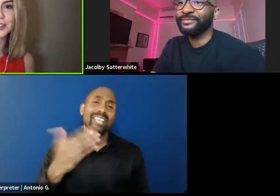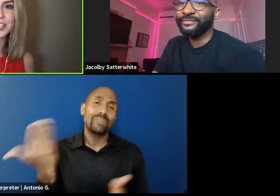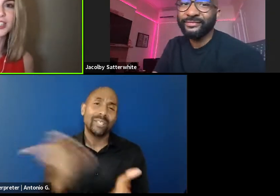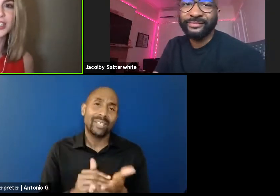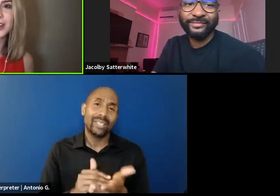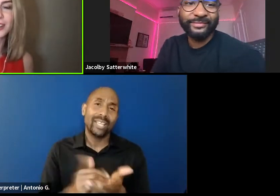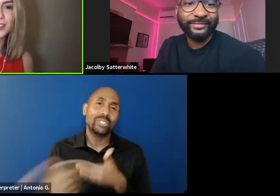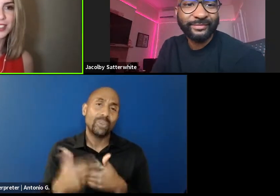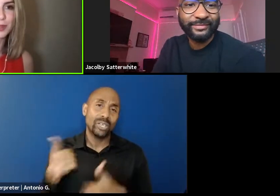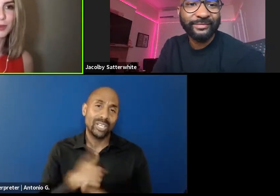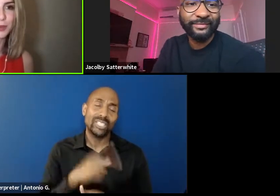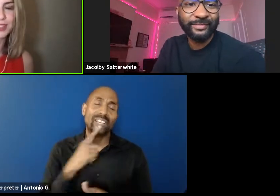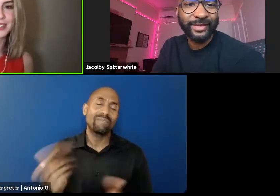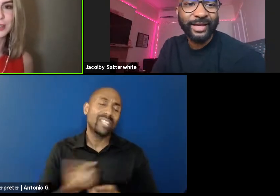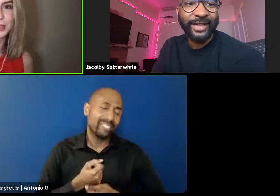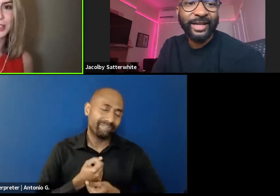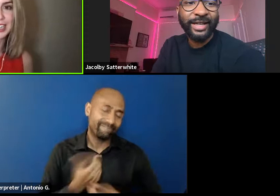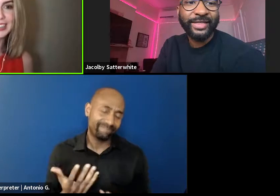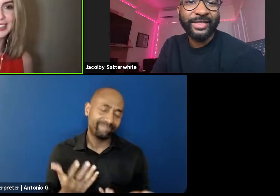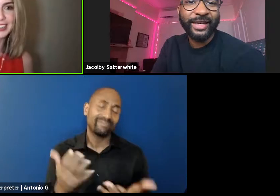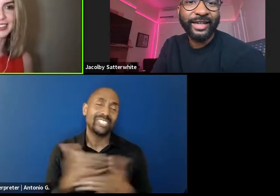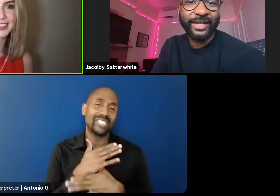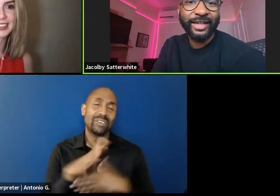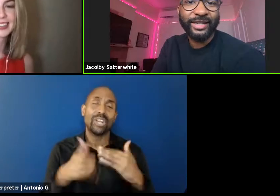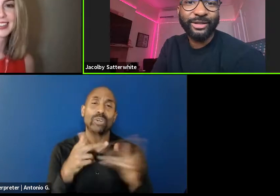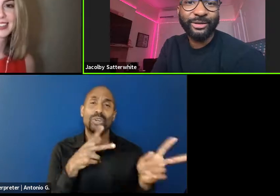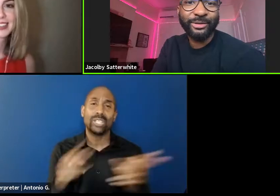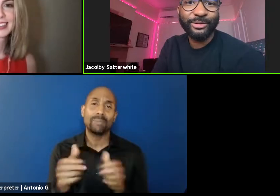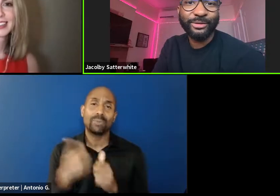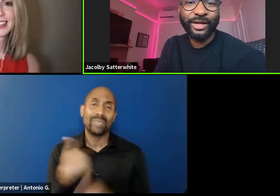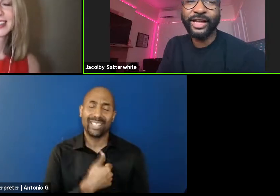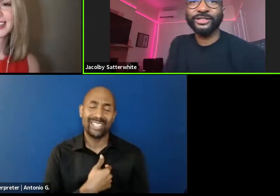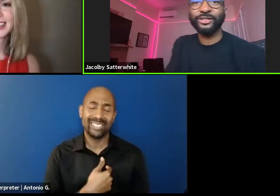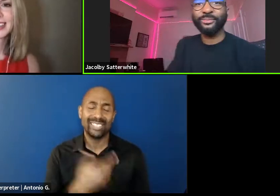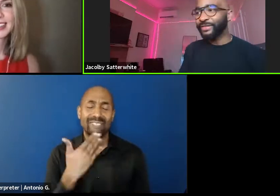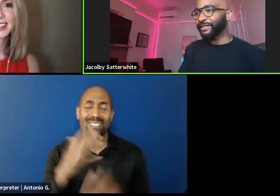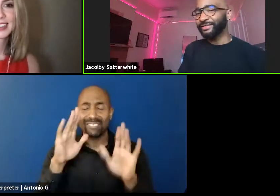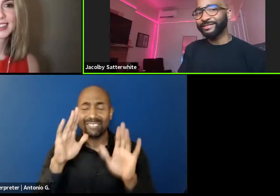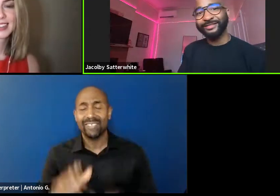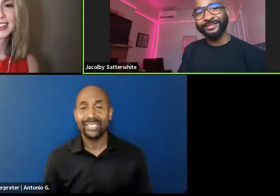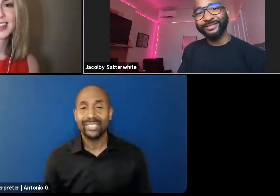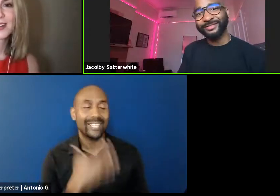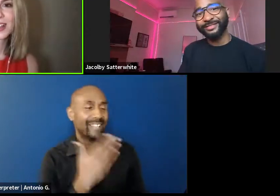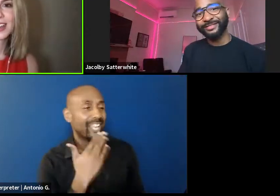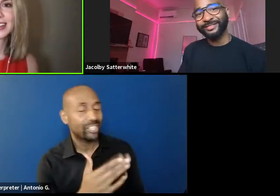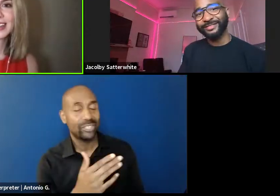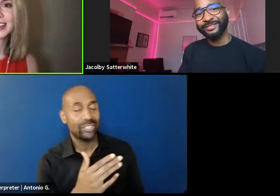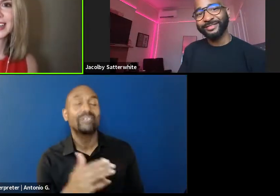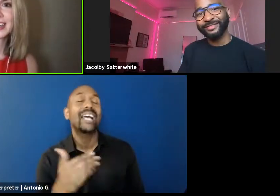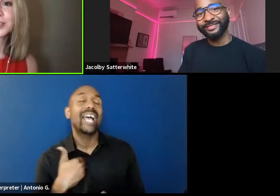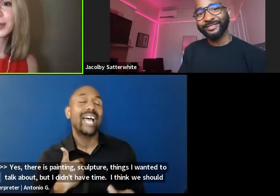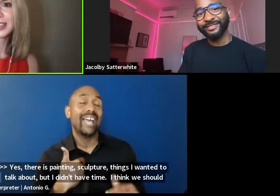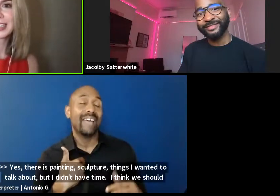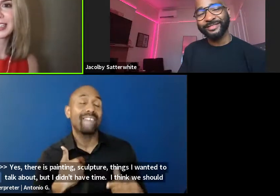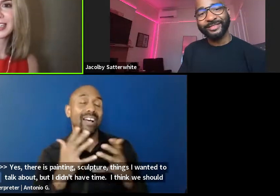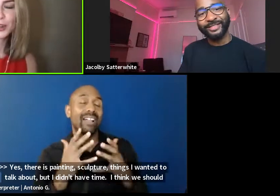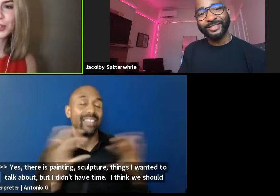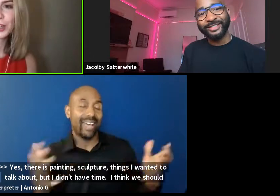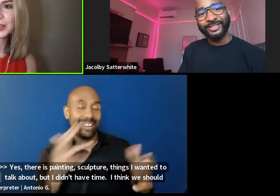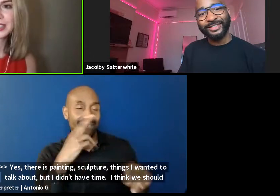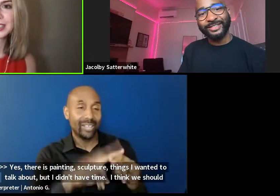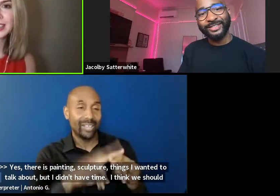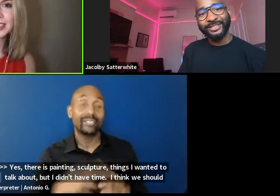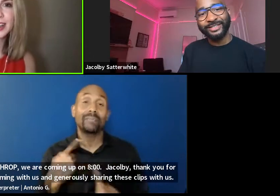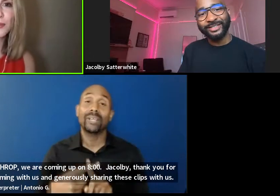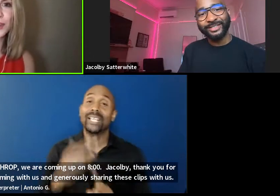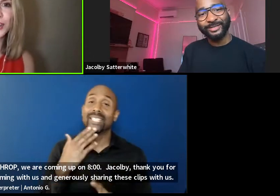very generously sharing all of these clips with us. It's been great. Thank you. I had so much fun. Oh, I'm glad. And then I also want to thank Antonio